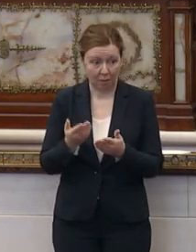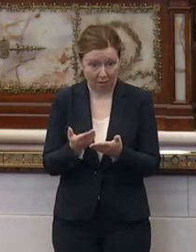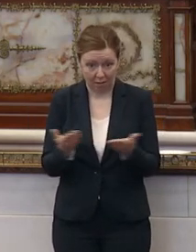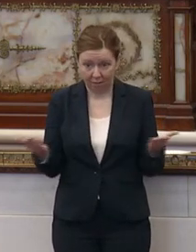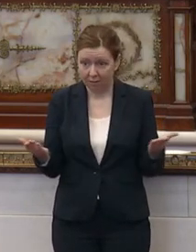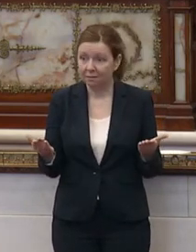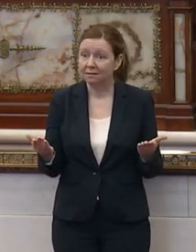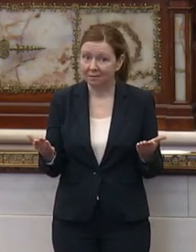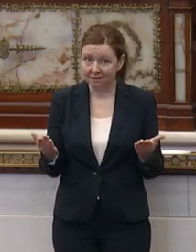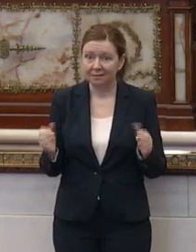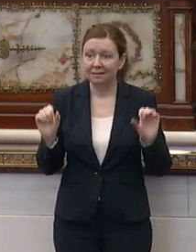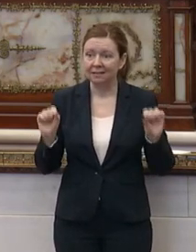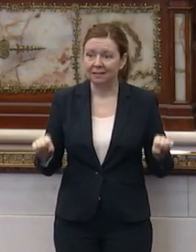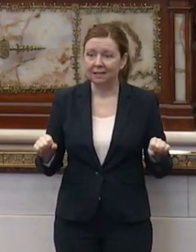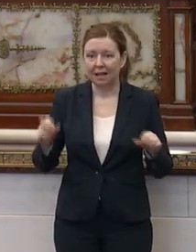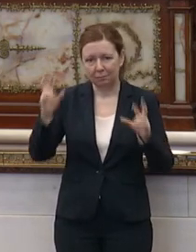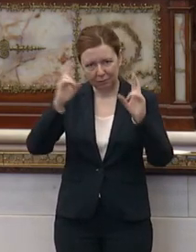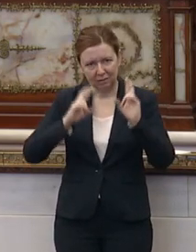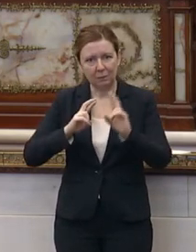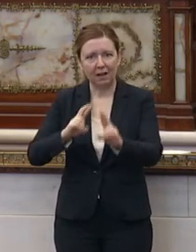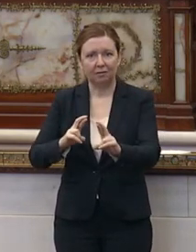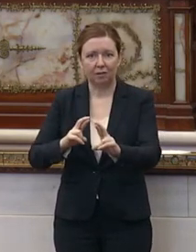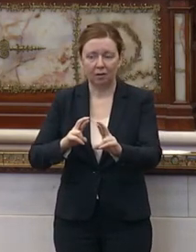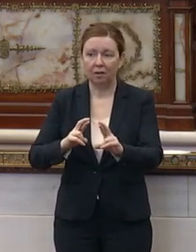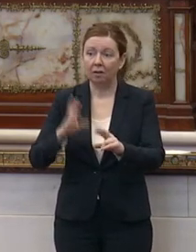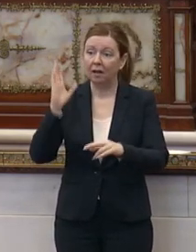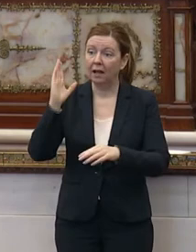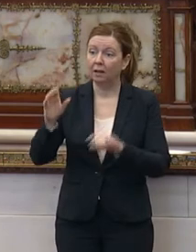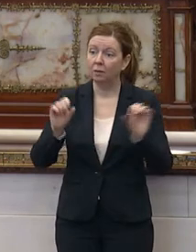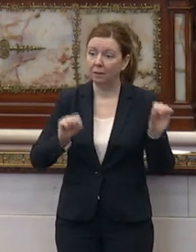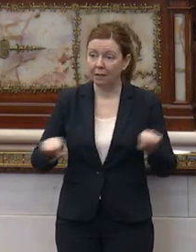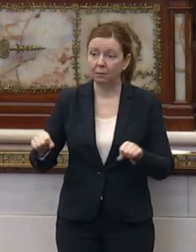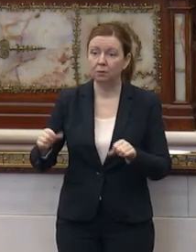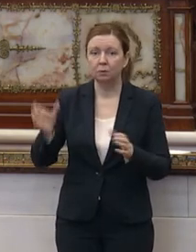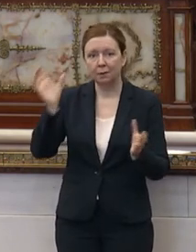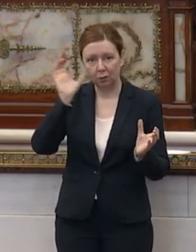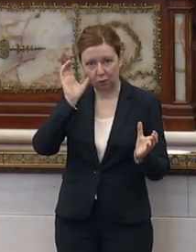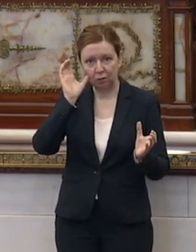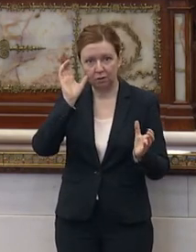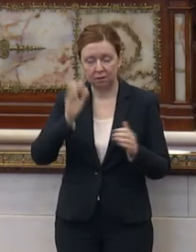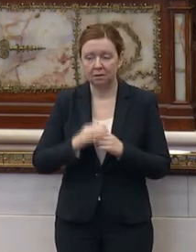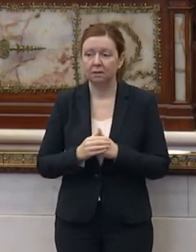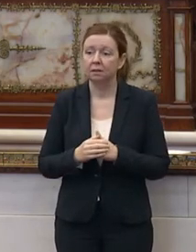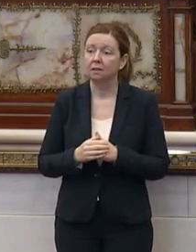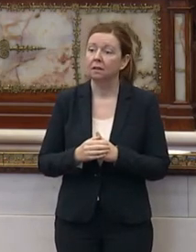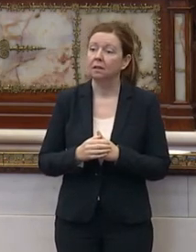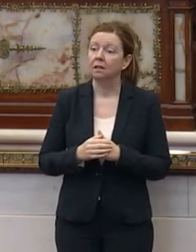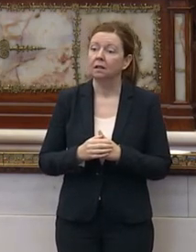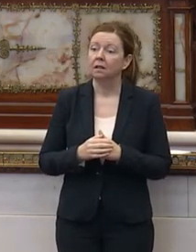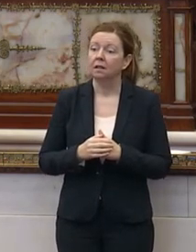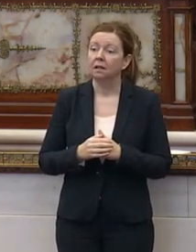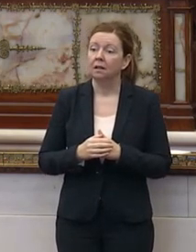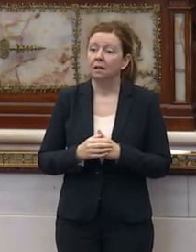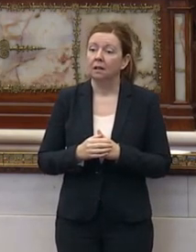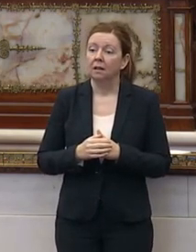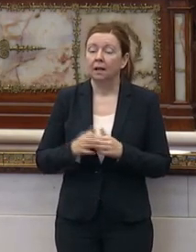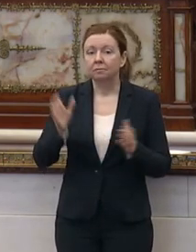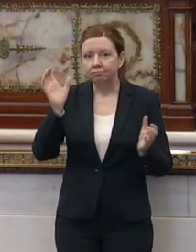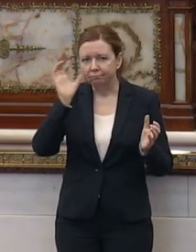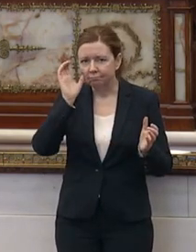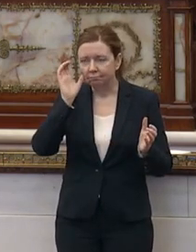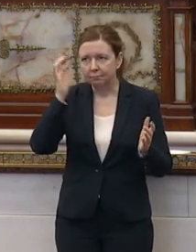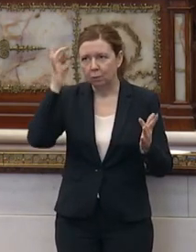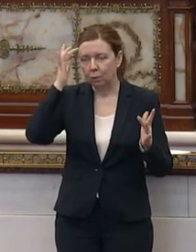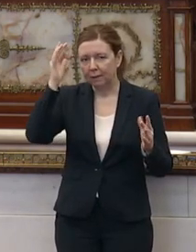will be able to be respectful and will be able to be heard. and that in the hearing wisdom